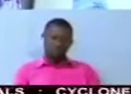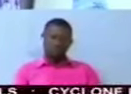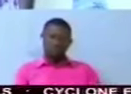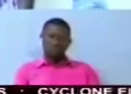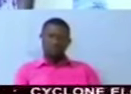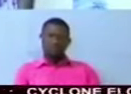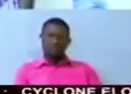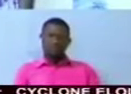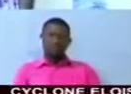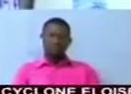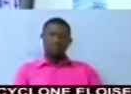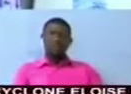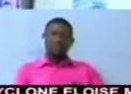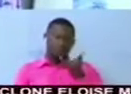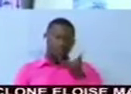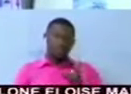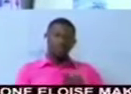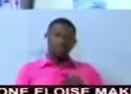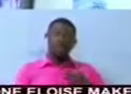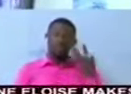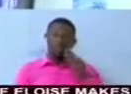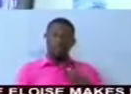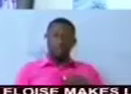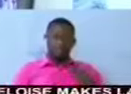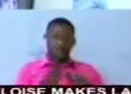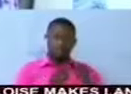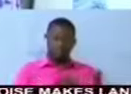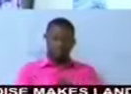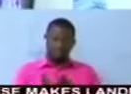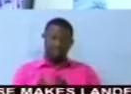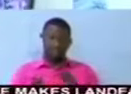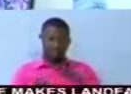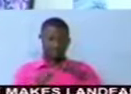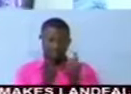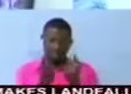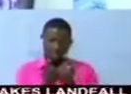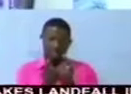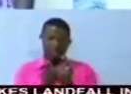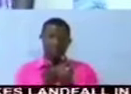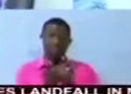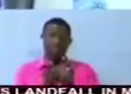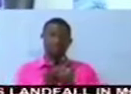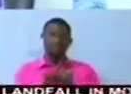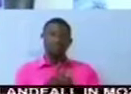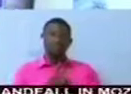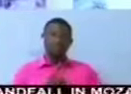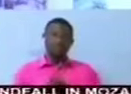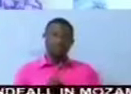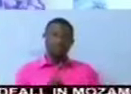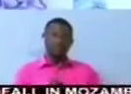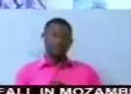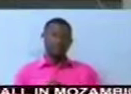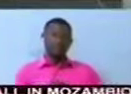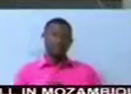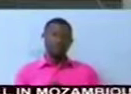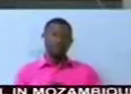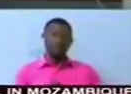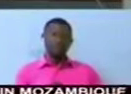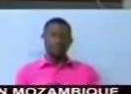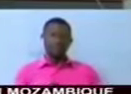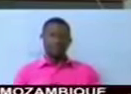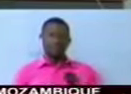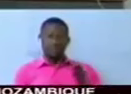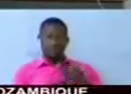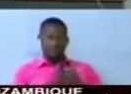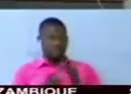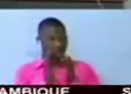bi. Yes, when it comes to my properties, xam nga wana fi legi ne suma ñaari jabar yi ku ne kër la la kër sa kër yi bop nga ne. You know, I